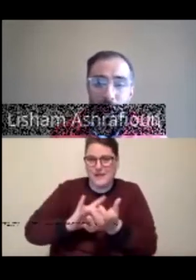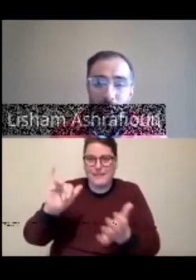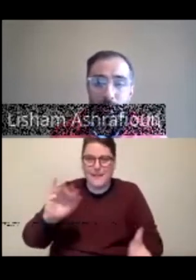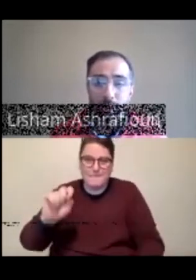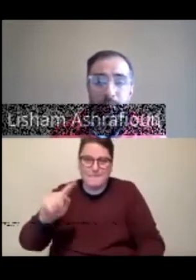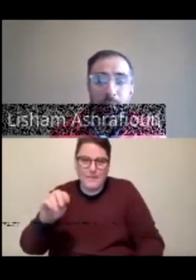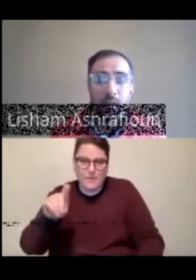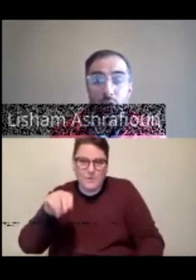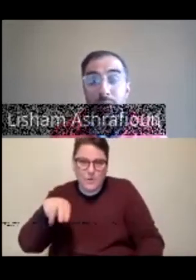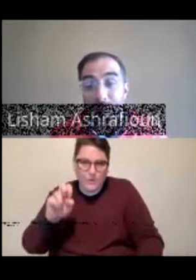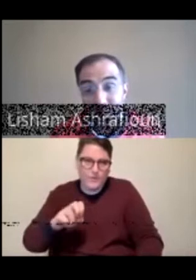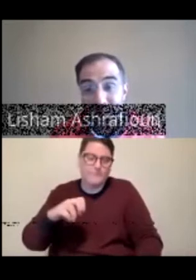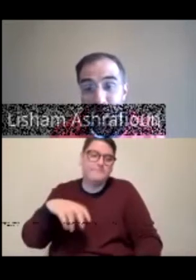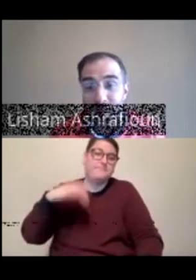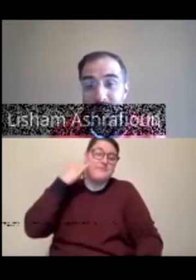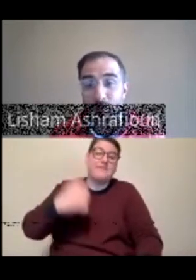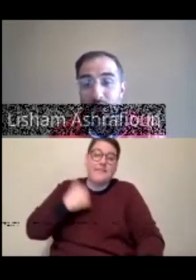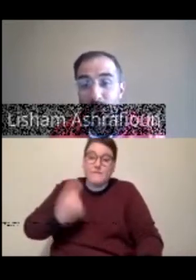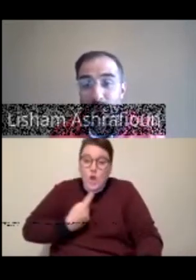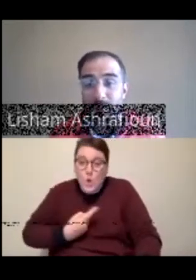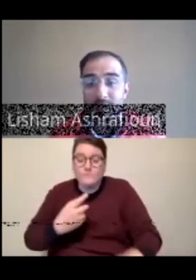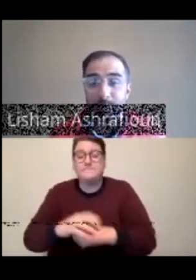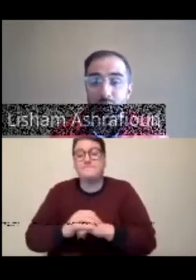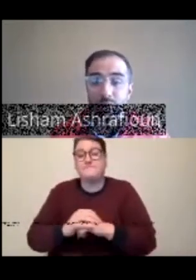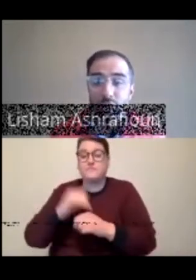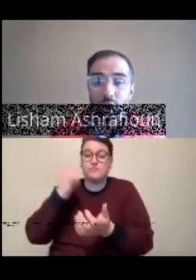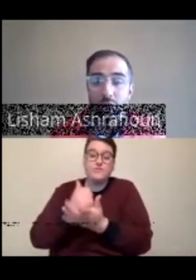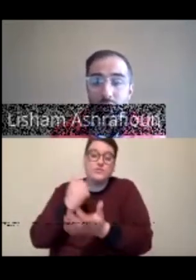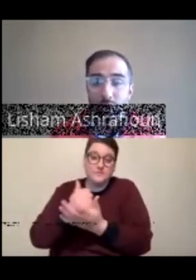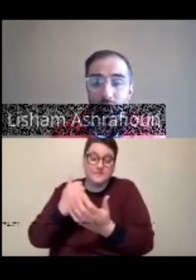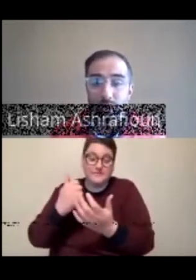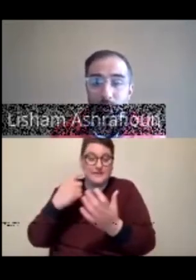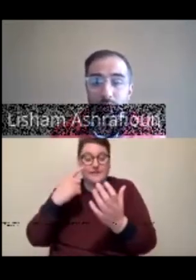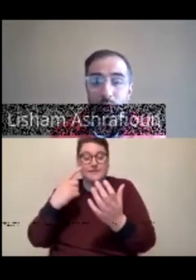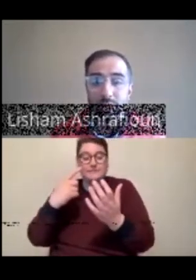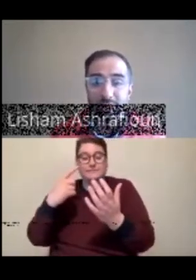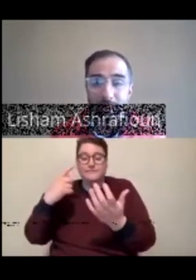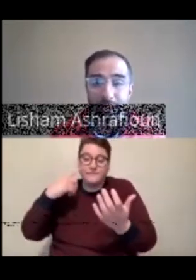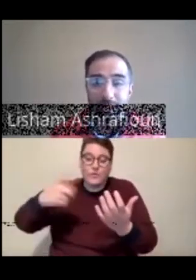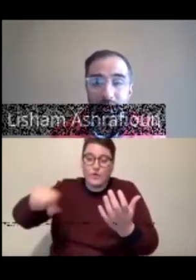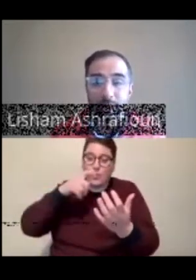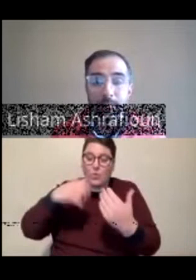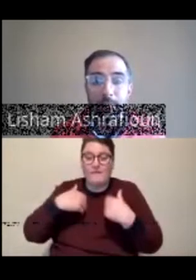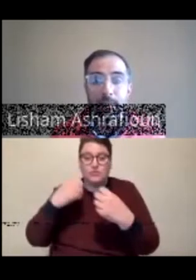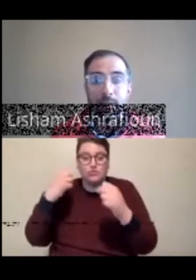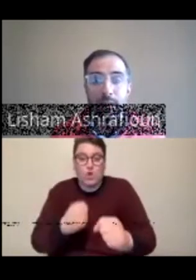lived alone. Treatment retentions associated with the perception of strong social support from one's